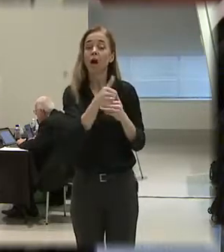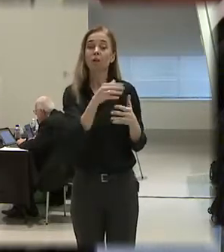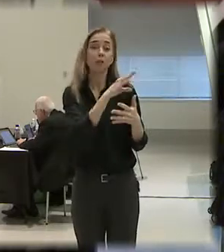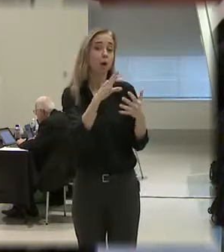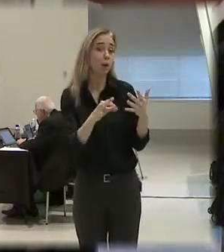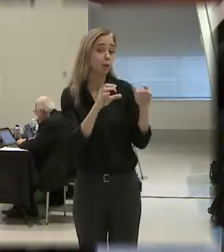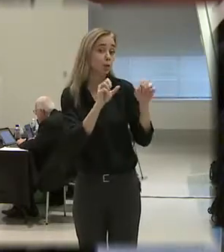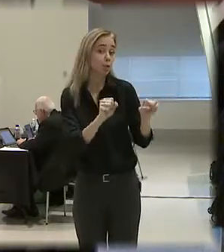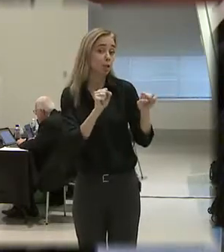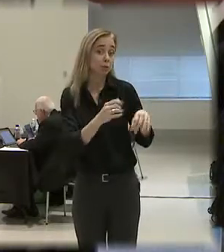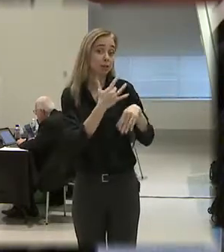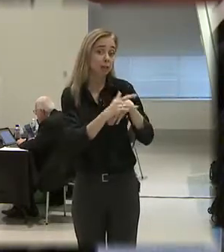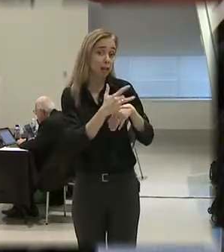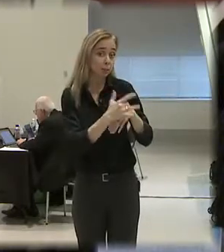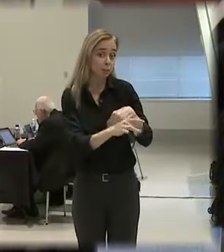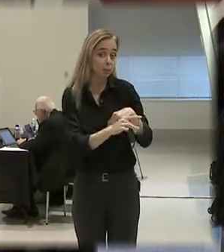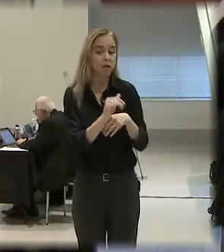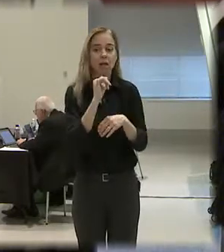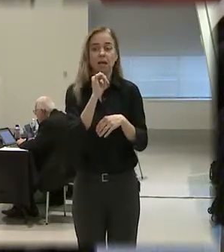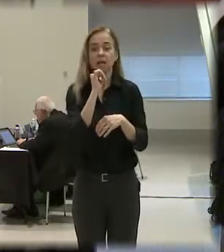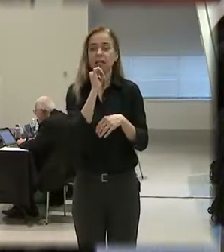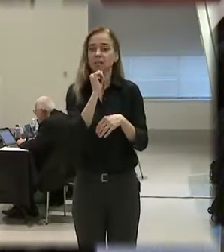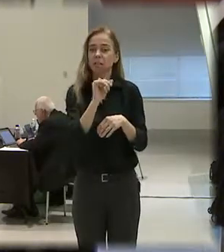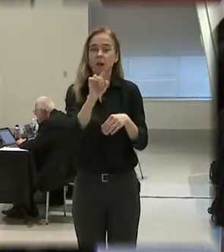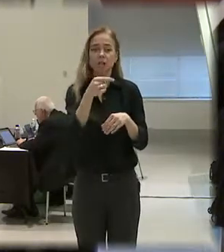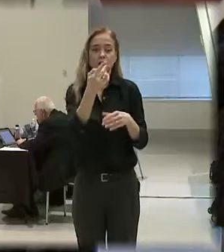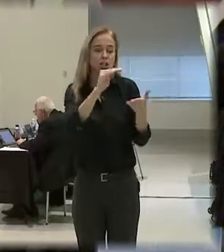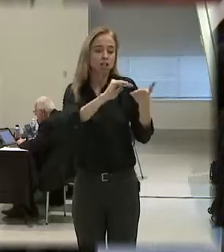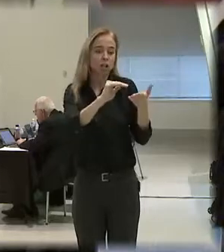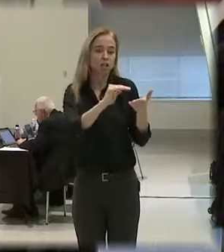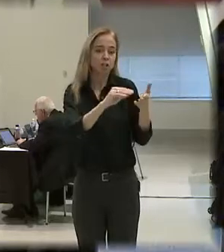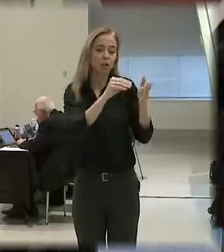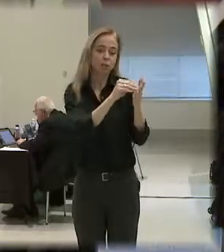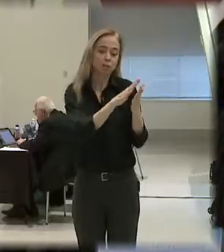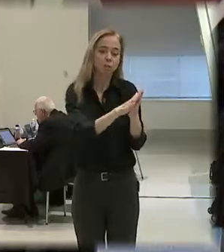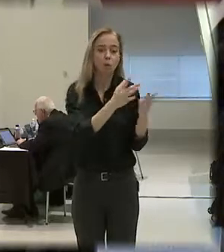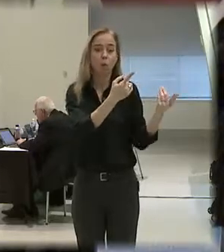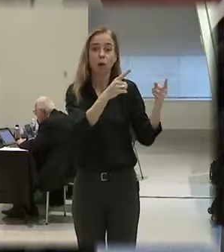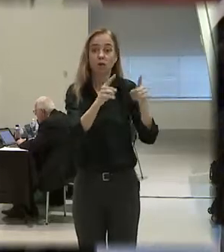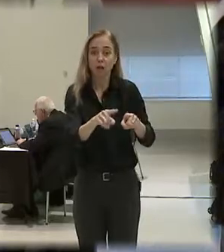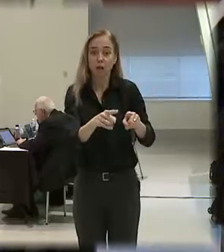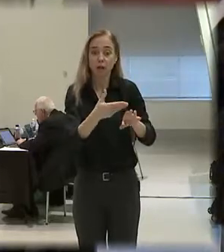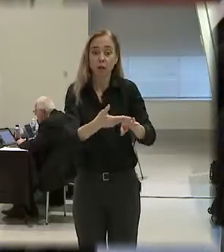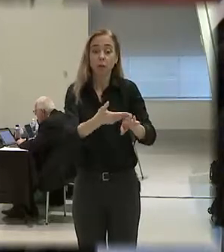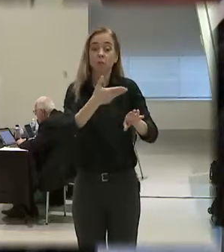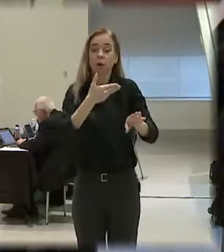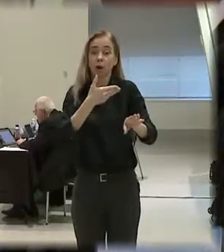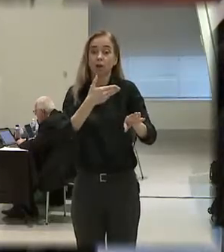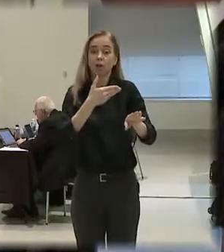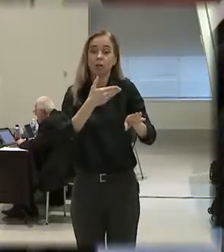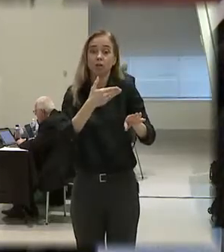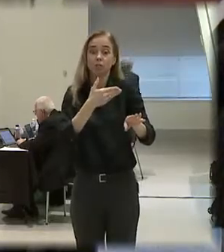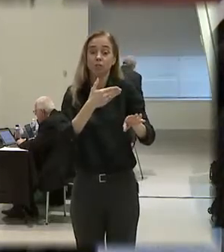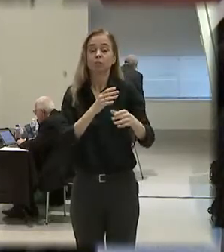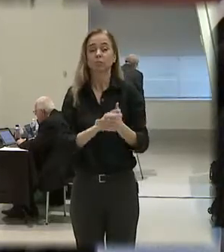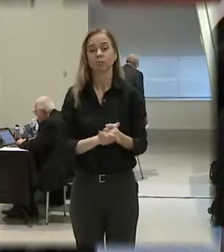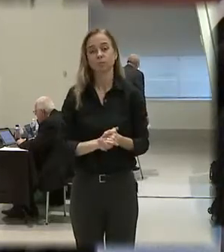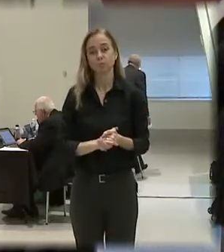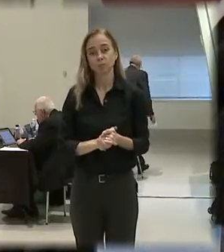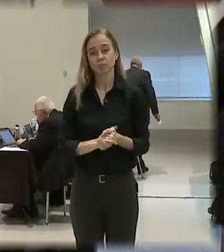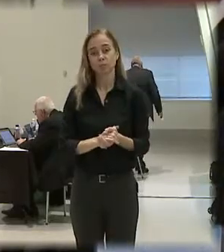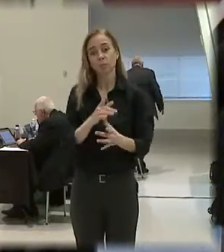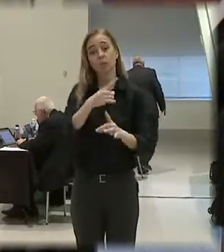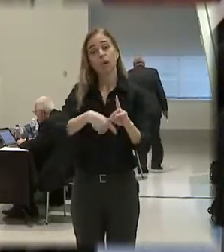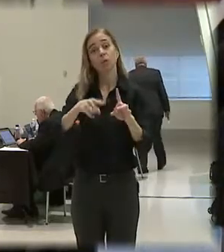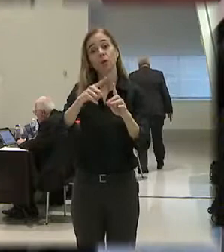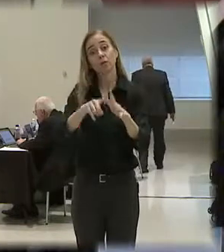And I think that it goes beyond just the final frame to the tactics, what was done prior to the final frame. And once